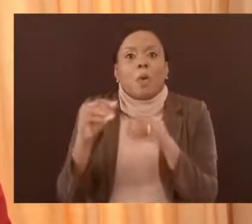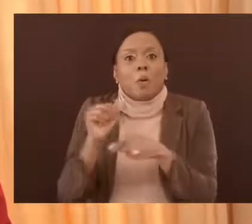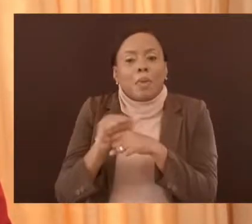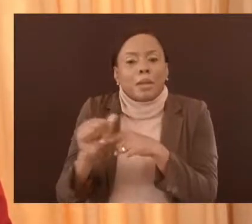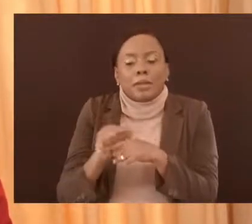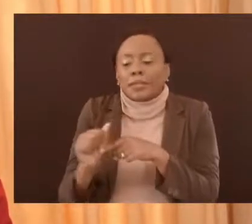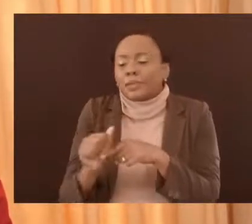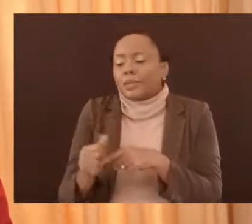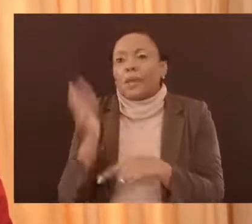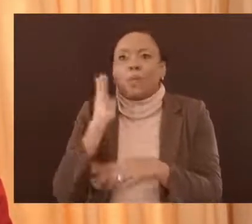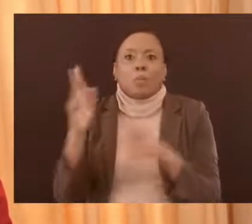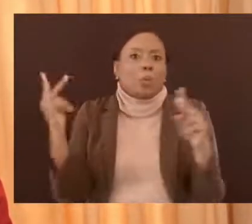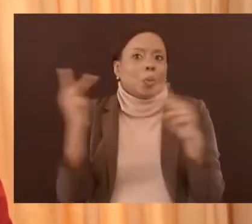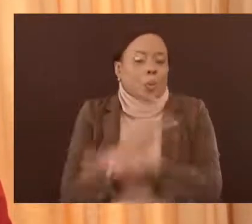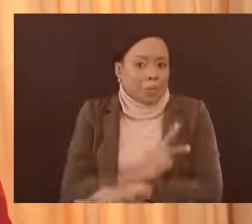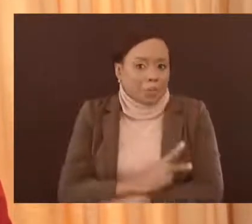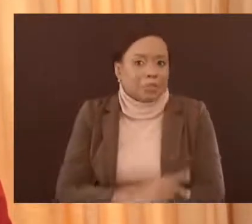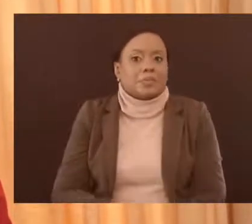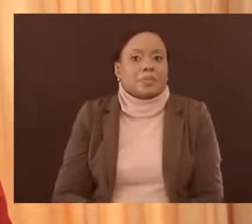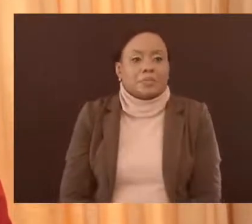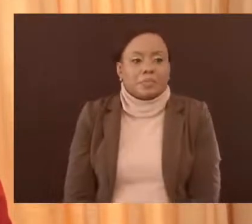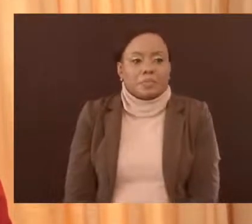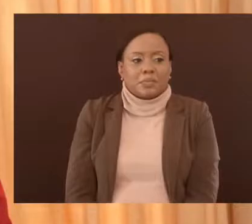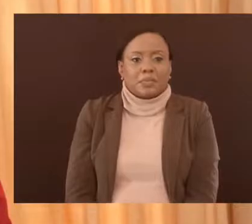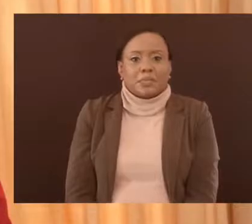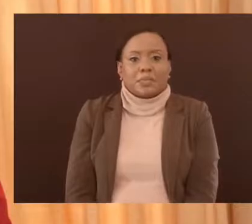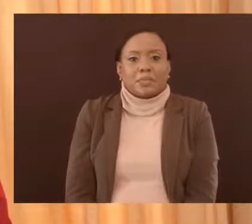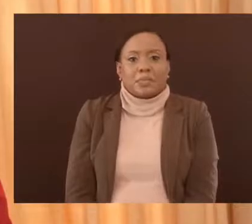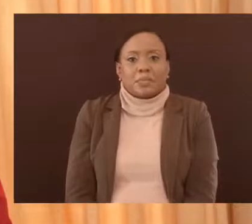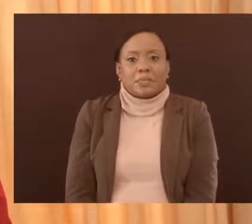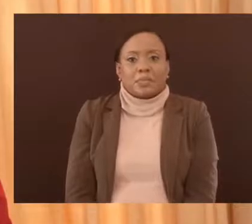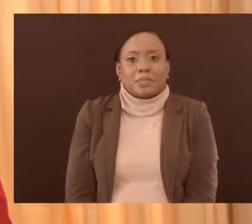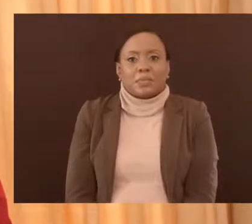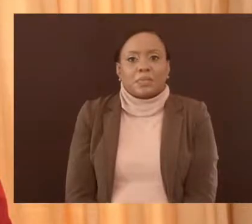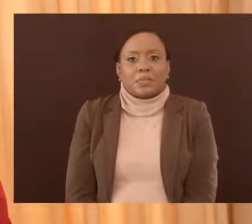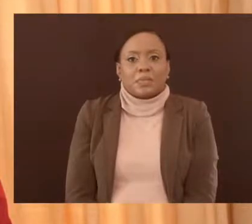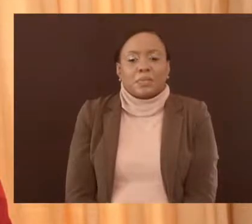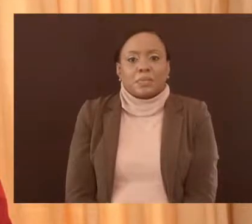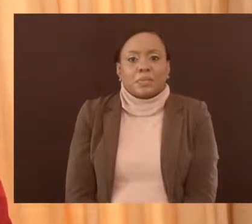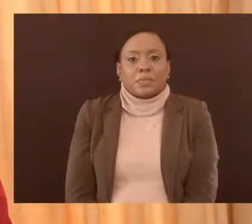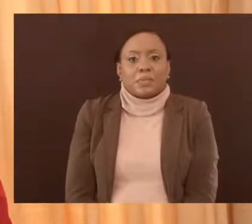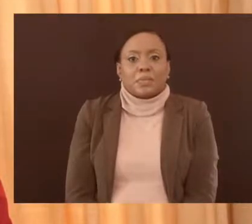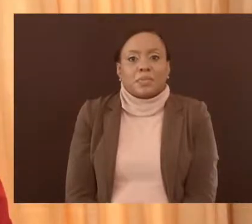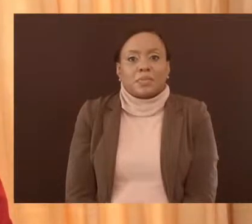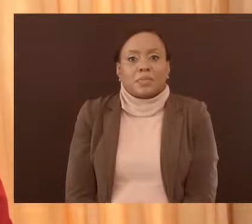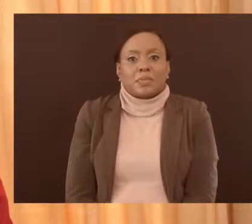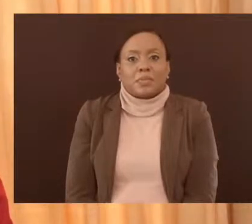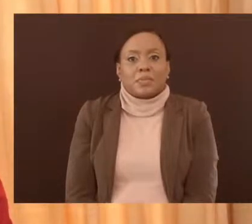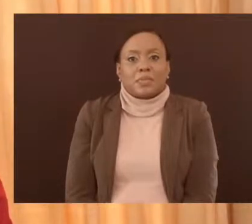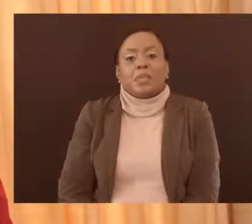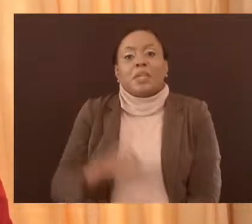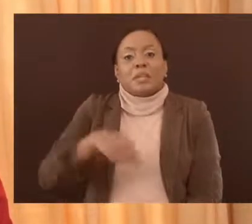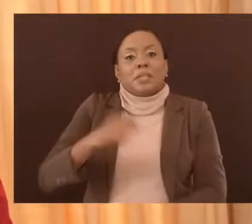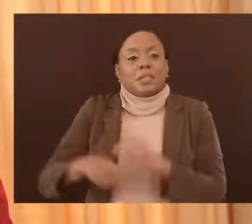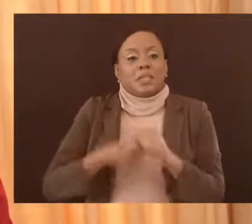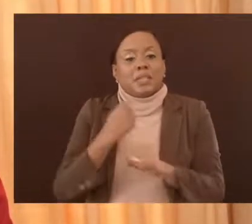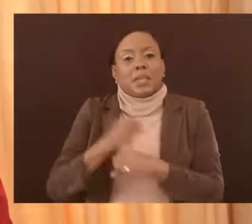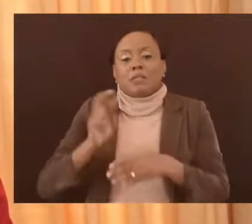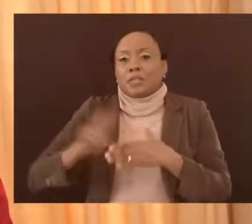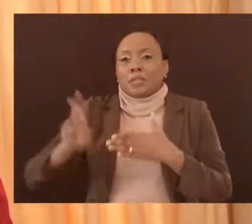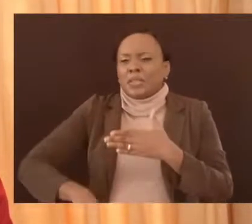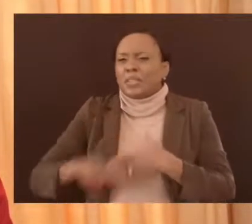date. As it relates to school performance, this year's results do not differ significantly from previous